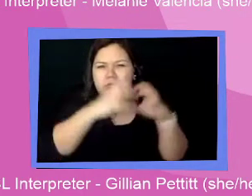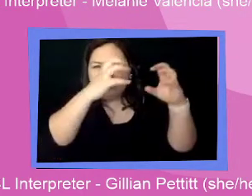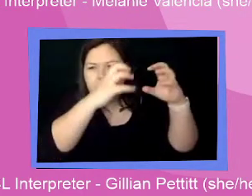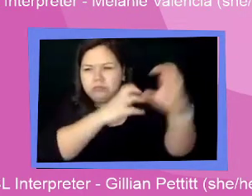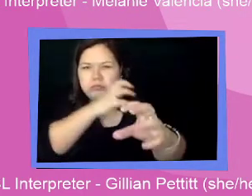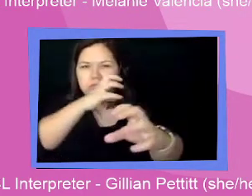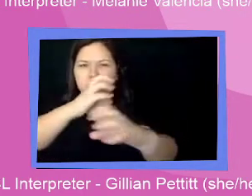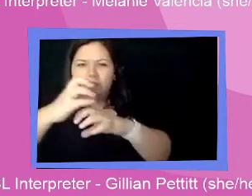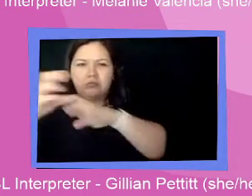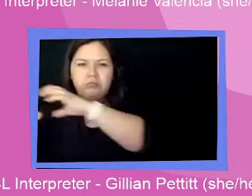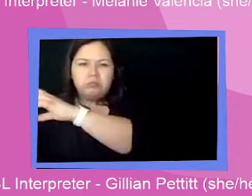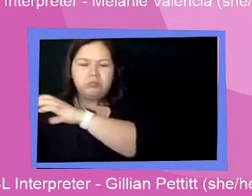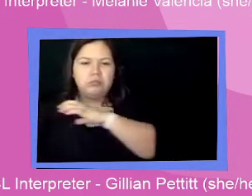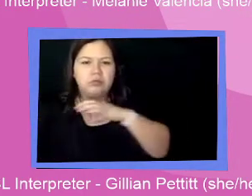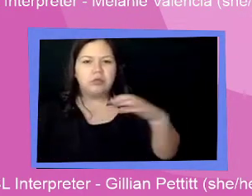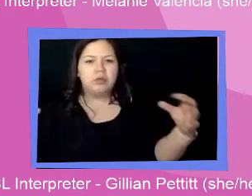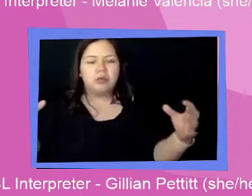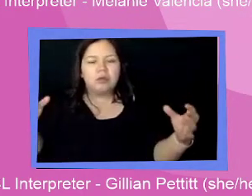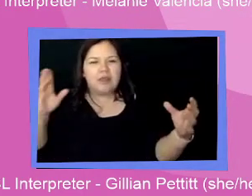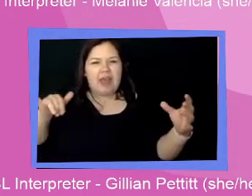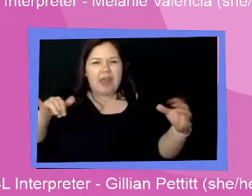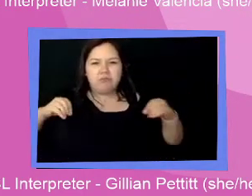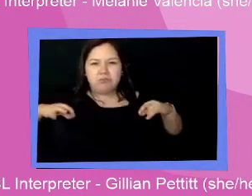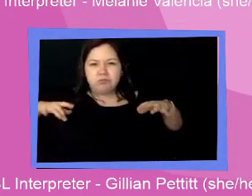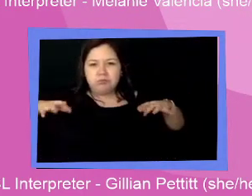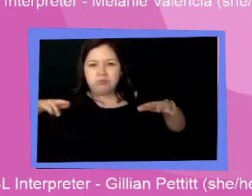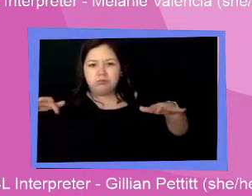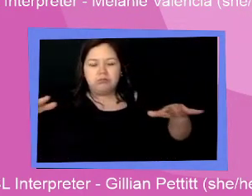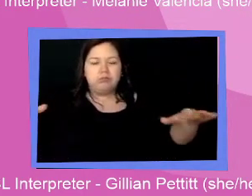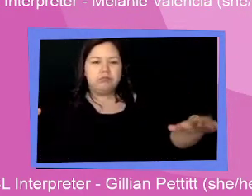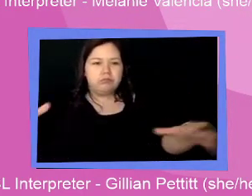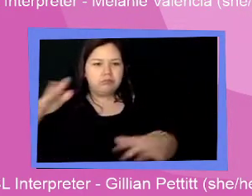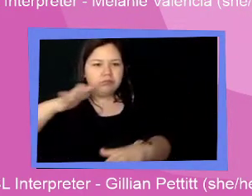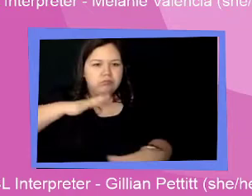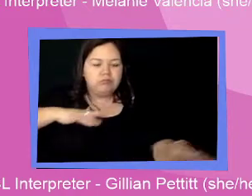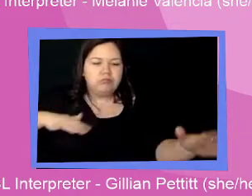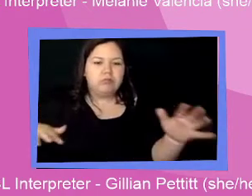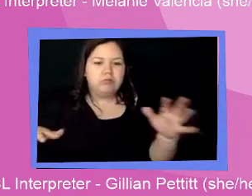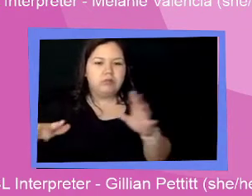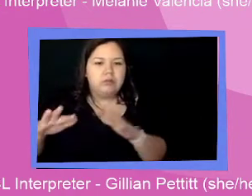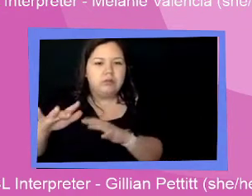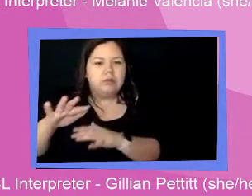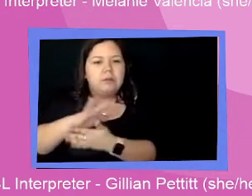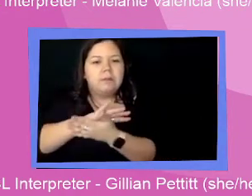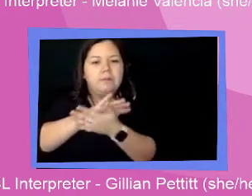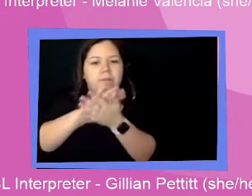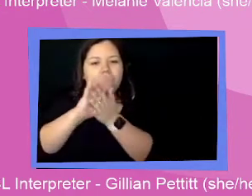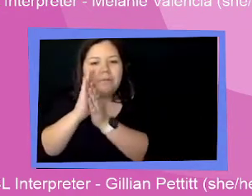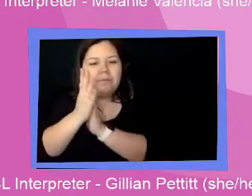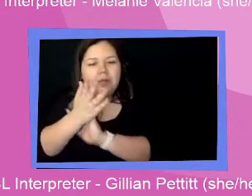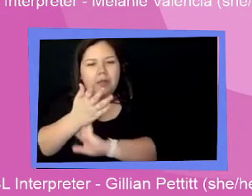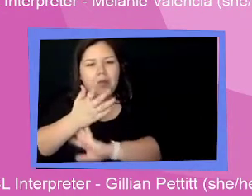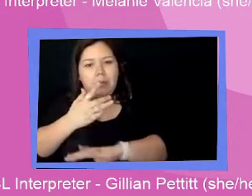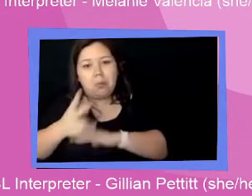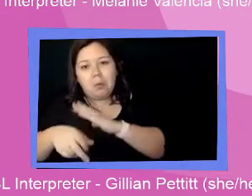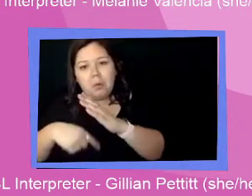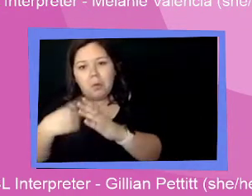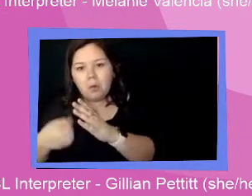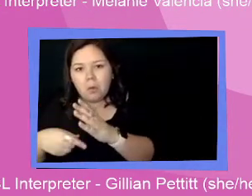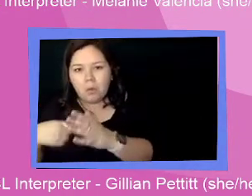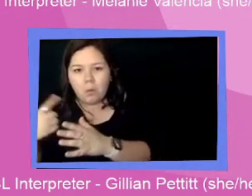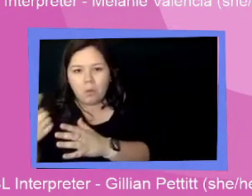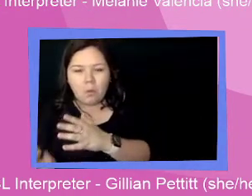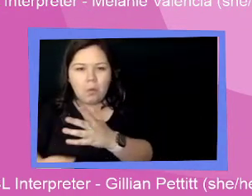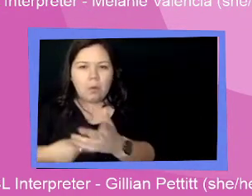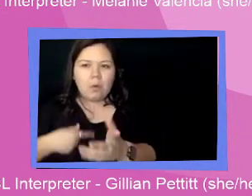vibrated across the whole galaxy. They merged into a bottomless pit, eating at planets